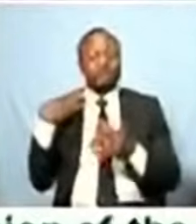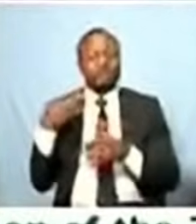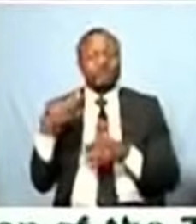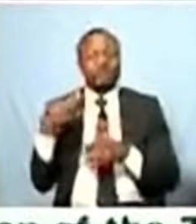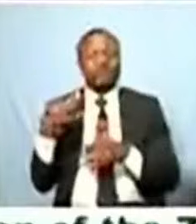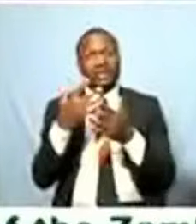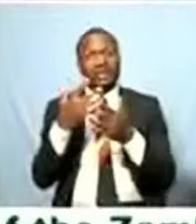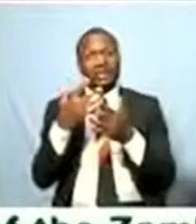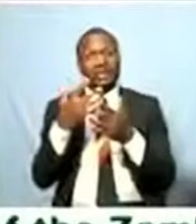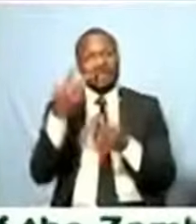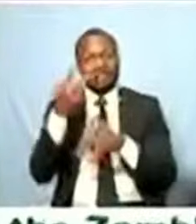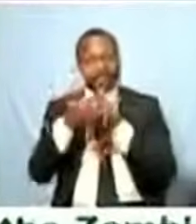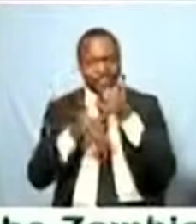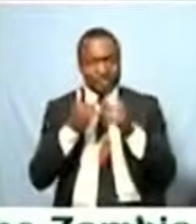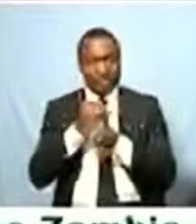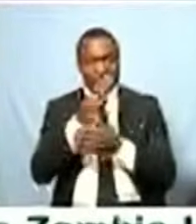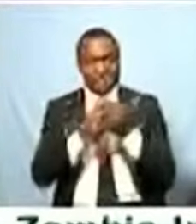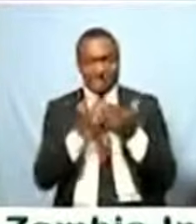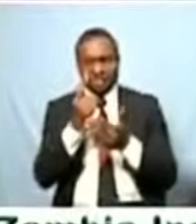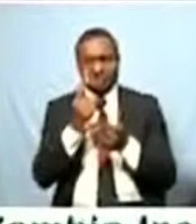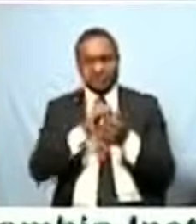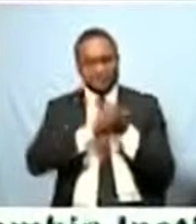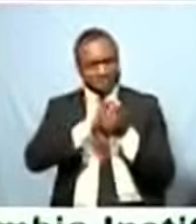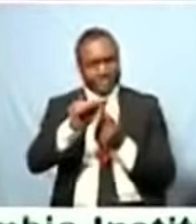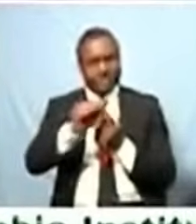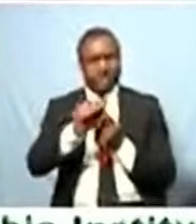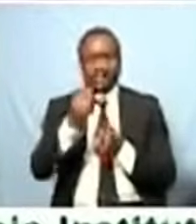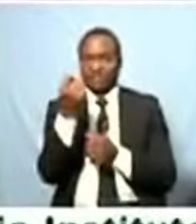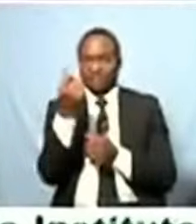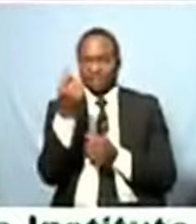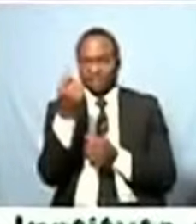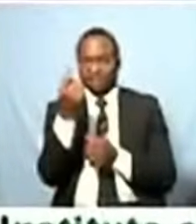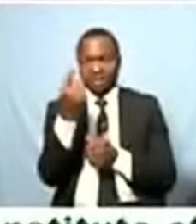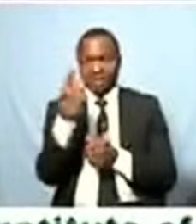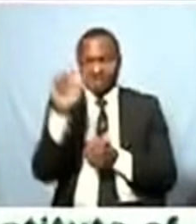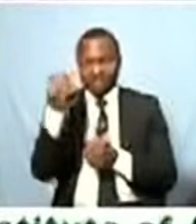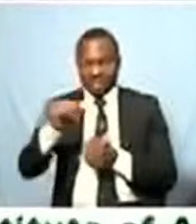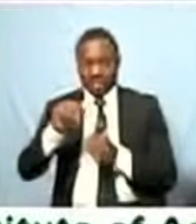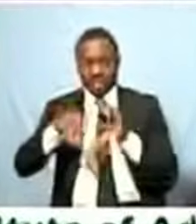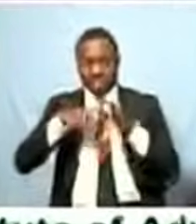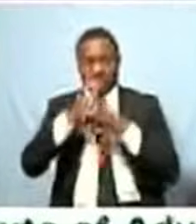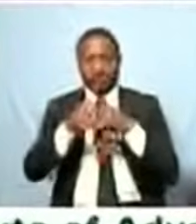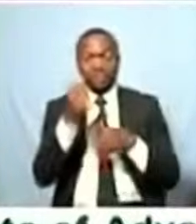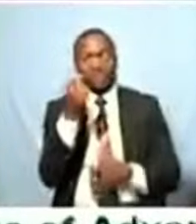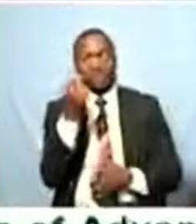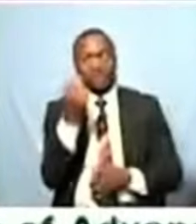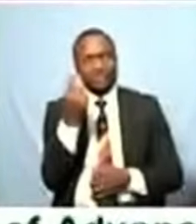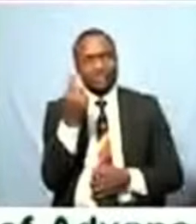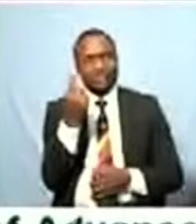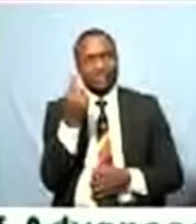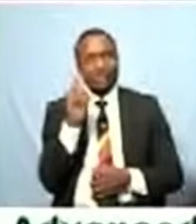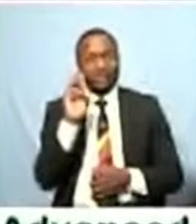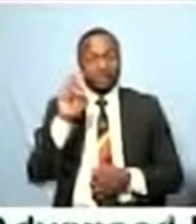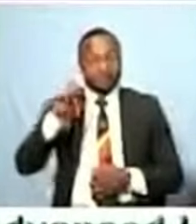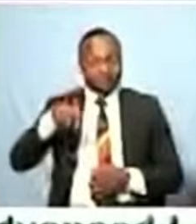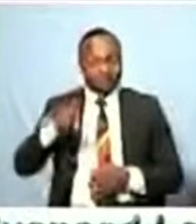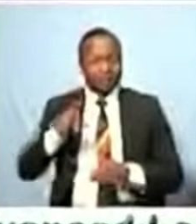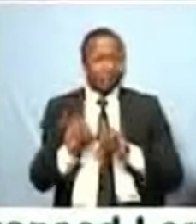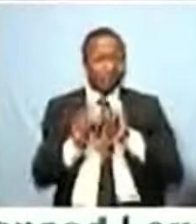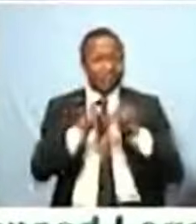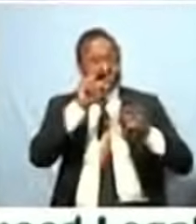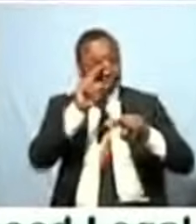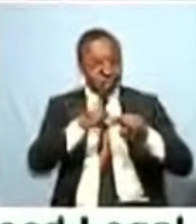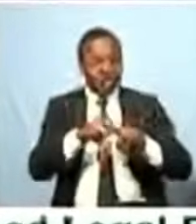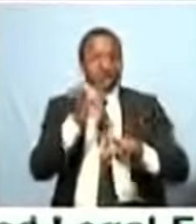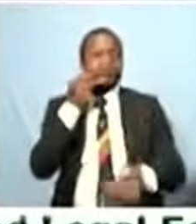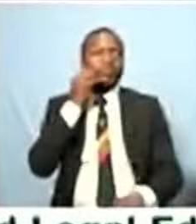law. 3 years, someone who has passed 10 out of 11 will be required to go and sit at